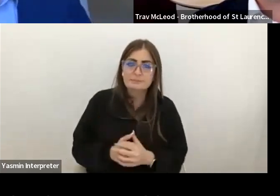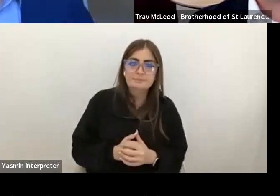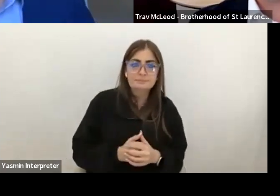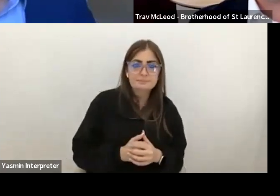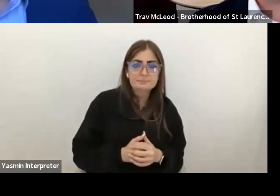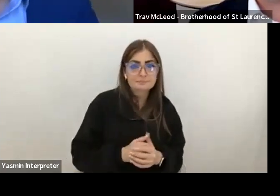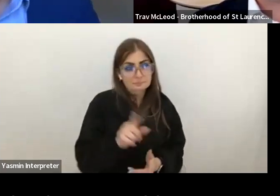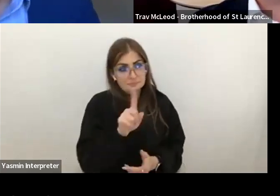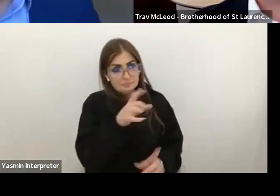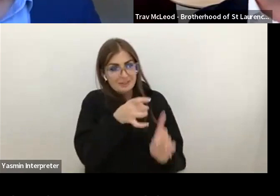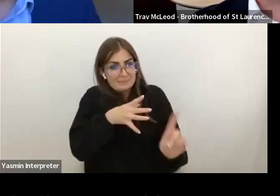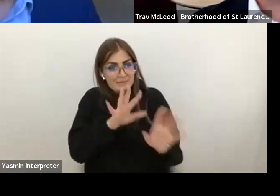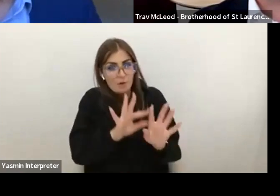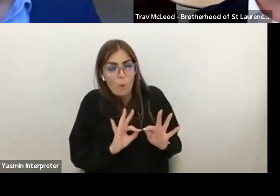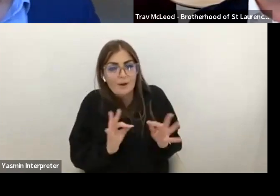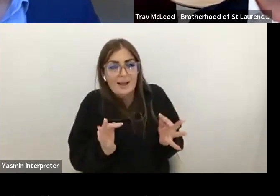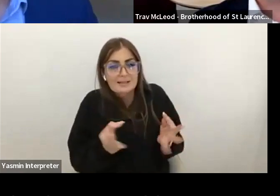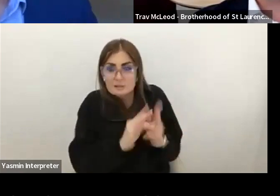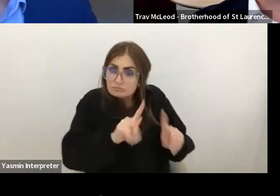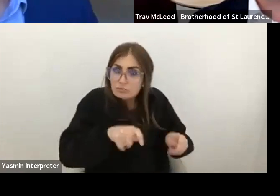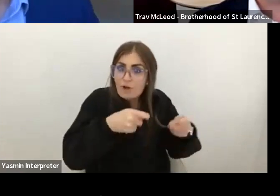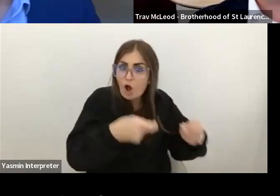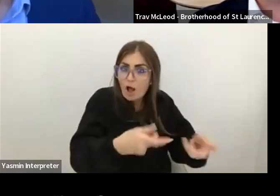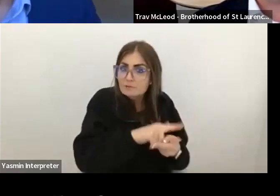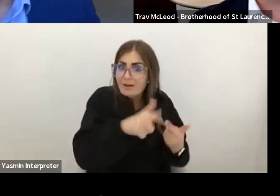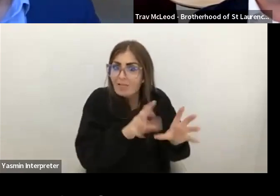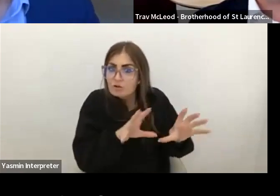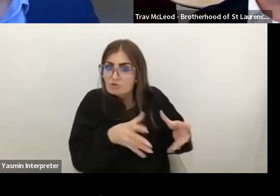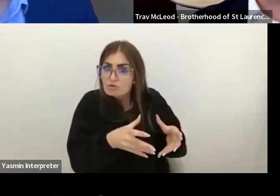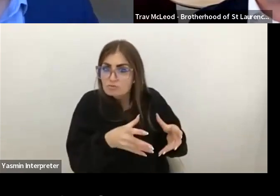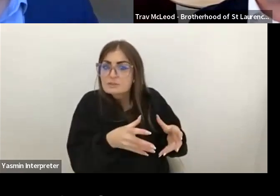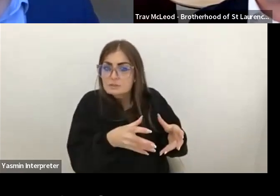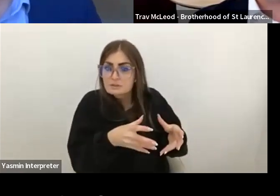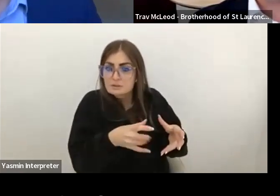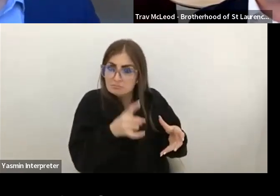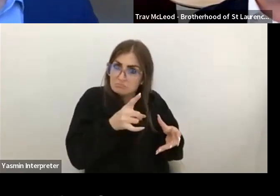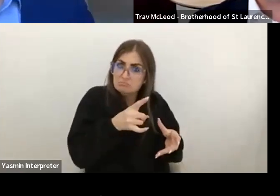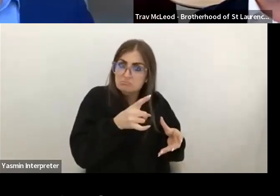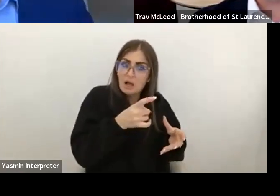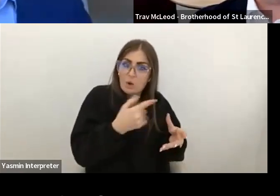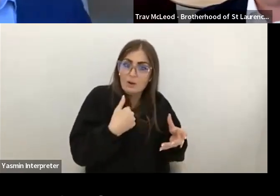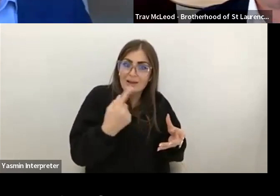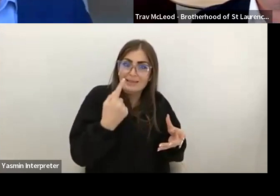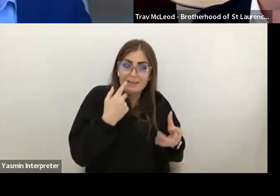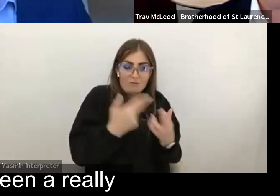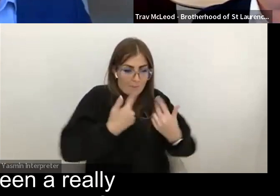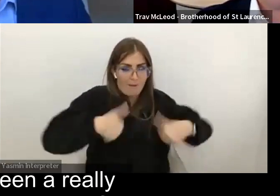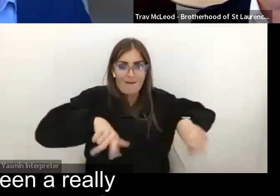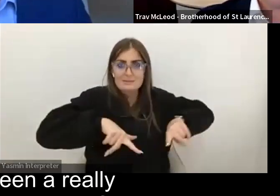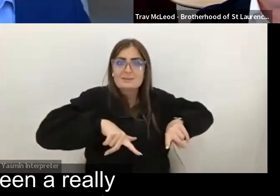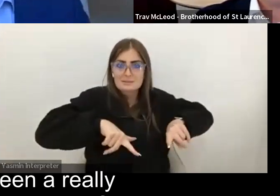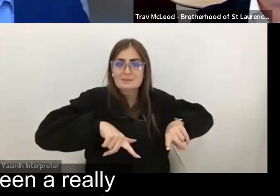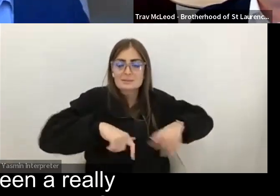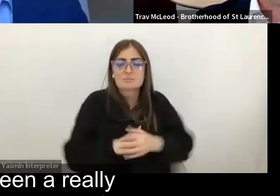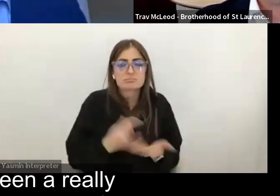particular organisations, providers, other groups are expecting from us. And